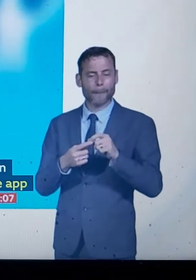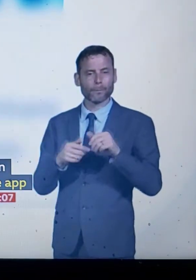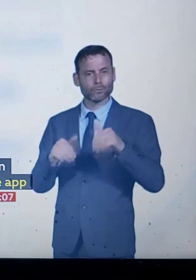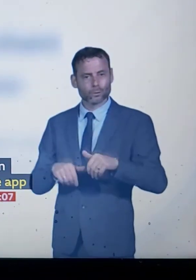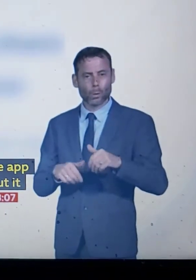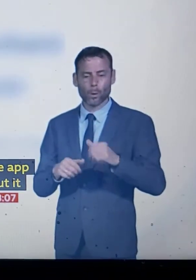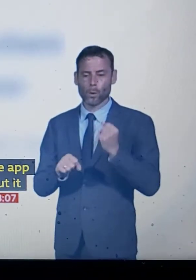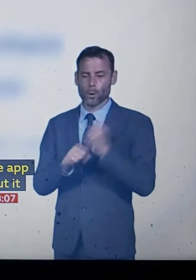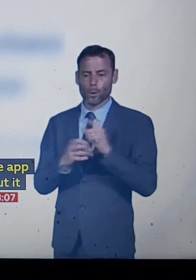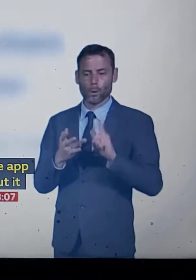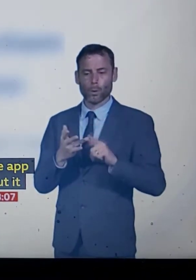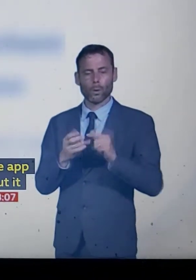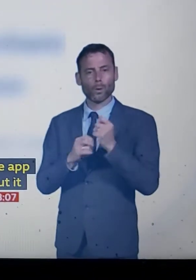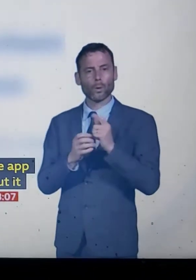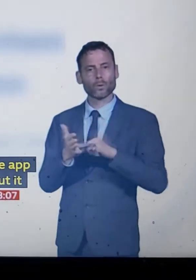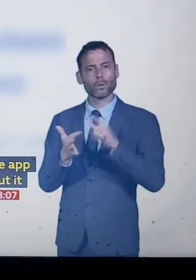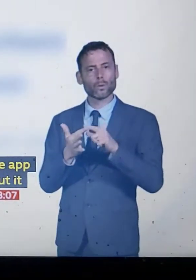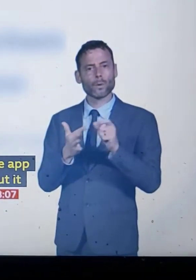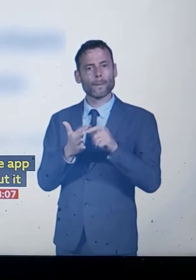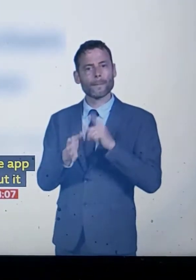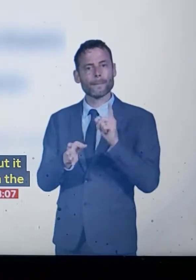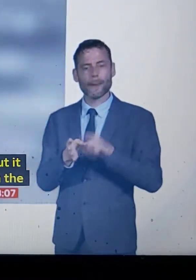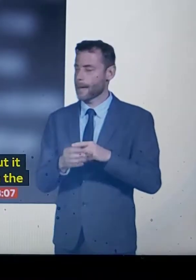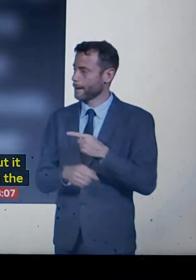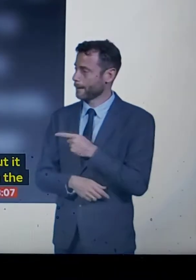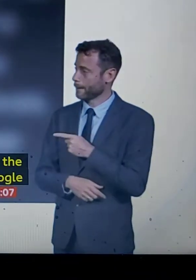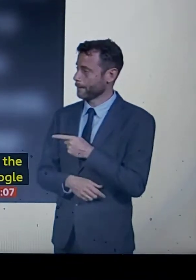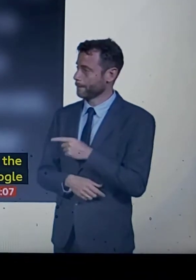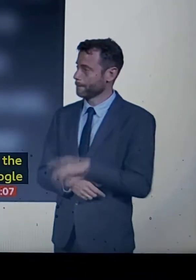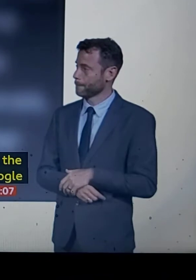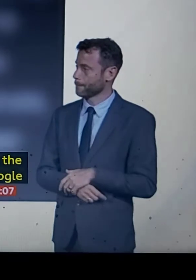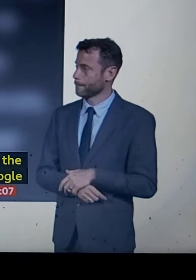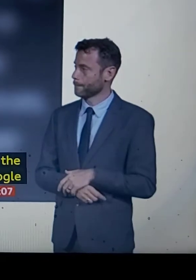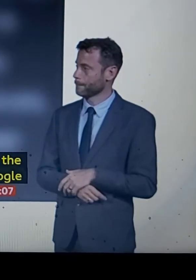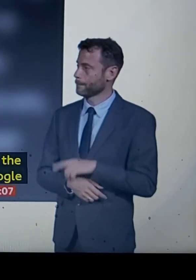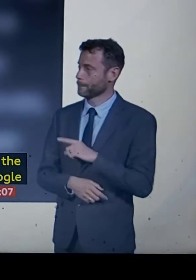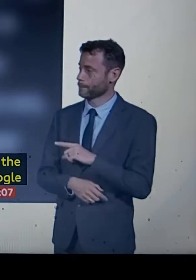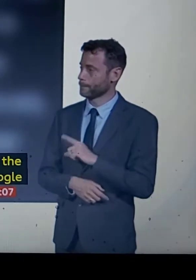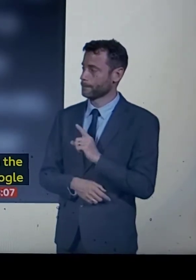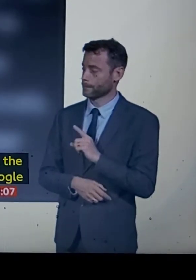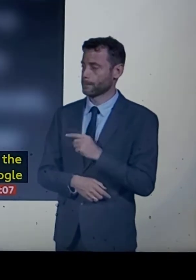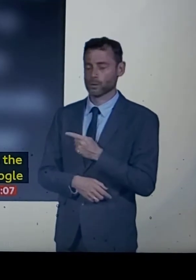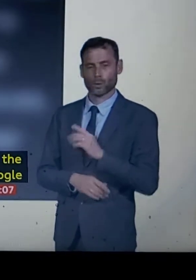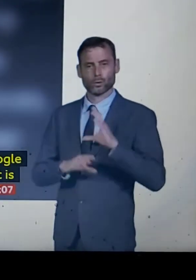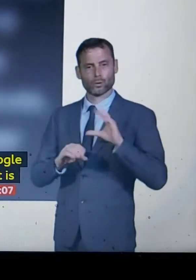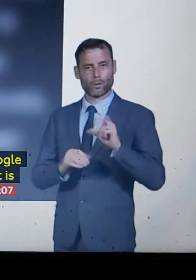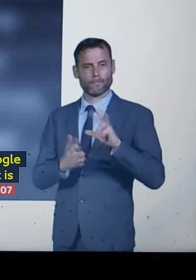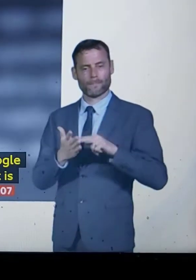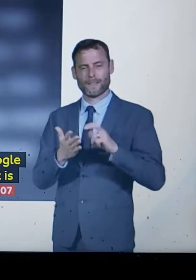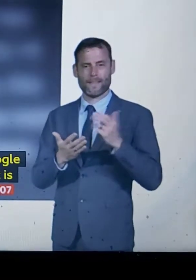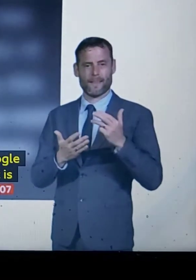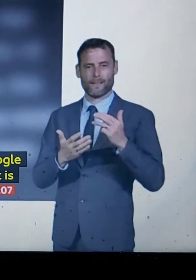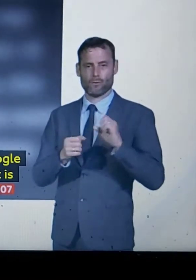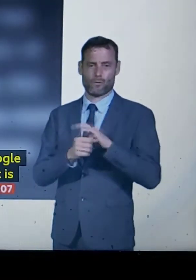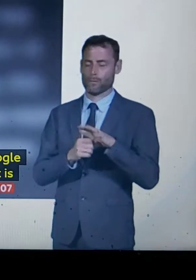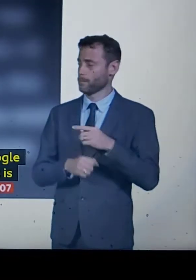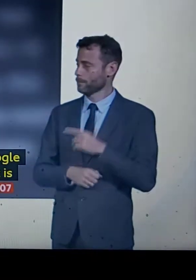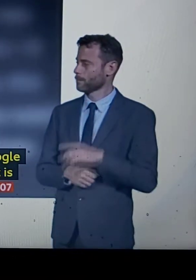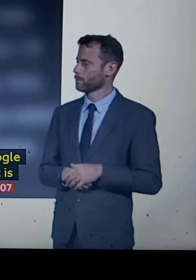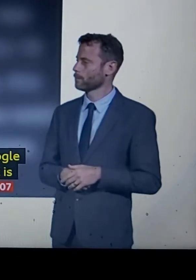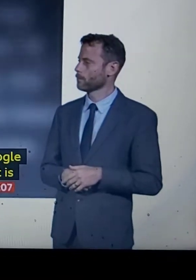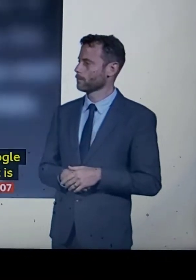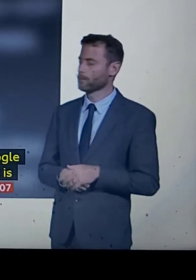got it on my phone, for example. It's called Stop COVID NI. After you answer a few questions about privacy and that kind of thing, well, then